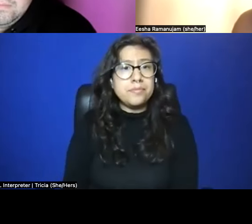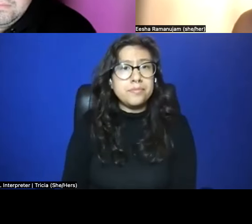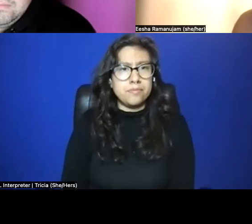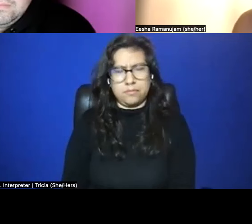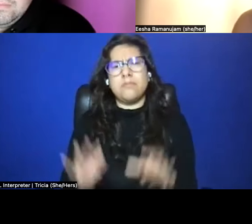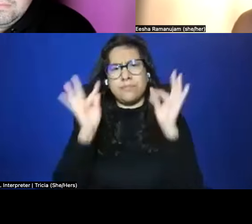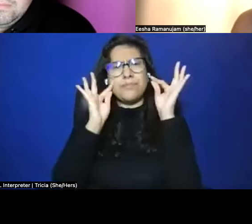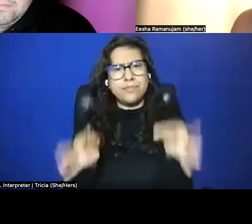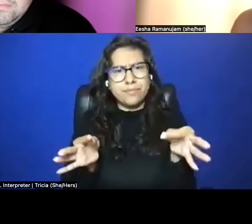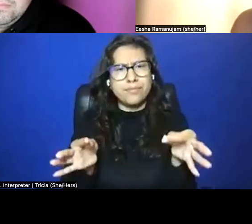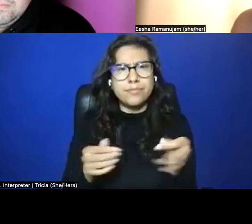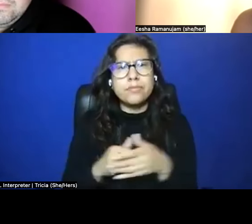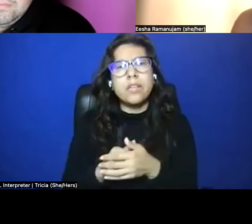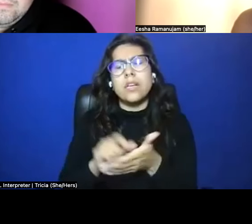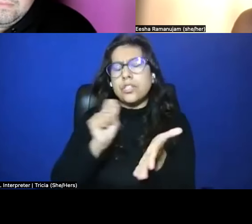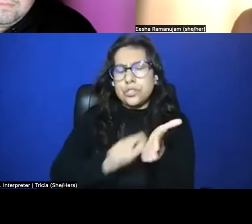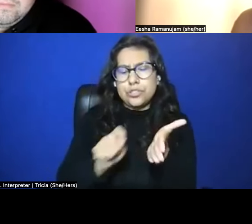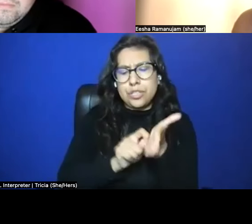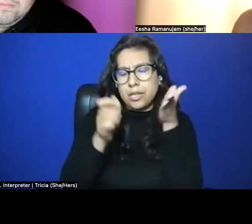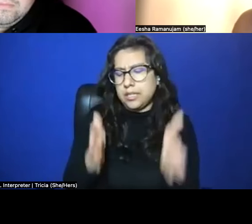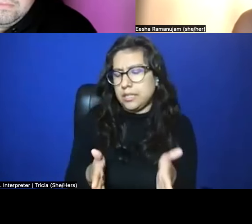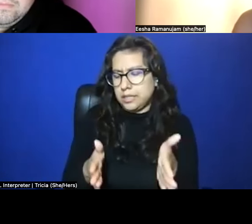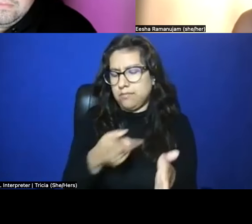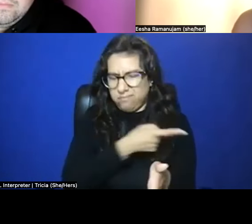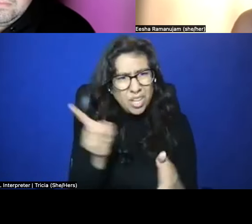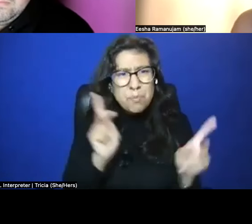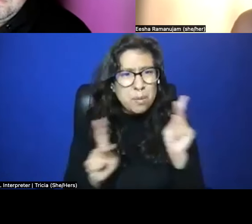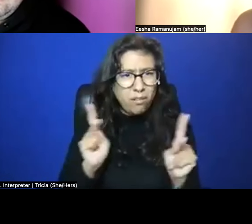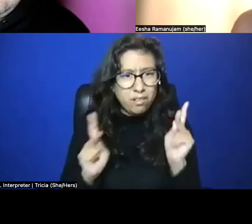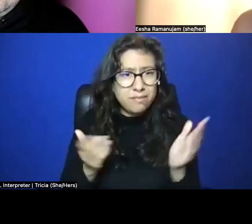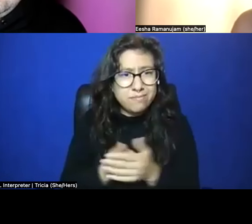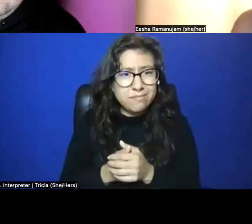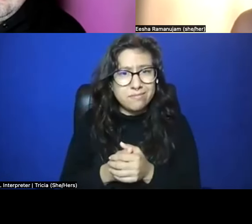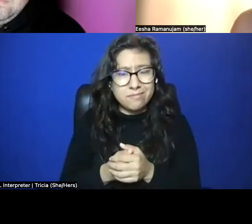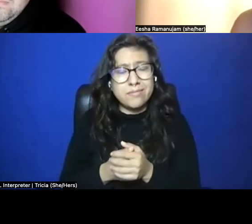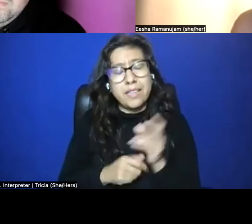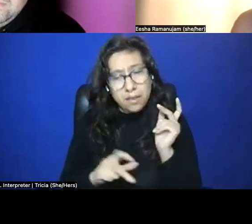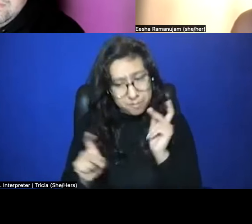Absolutely. Journalists are people, and people have